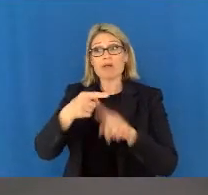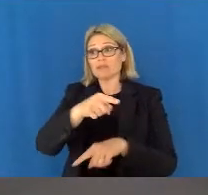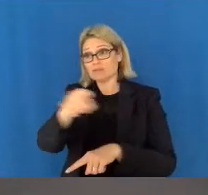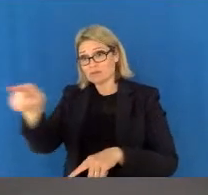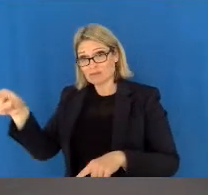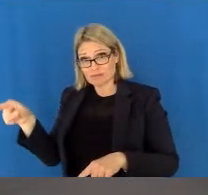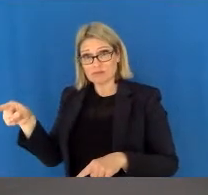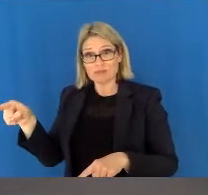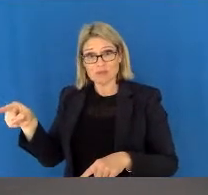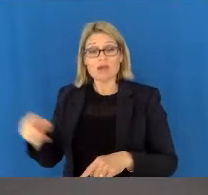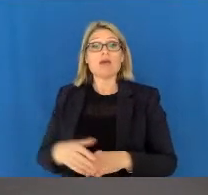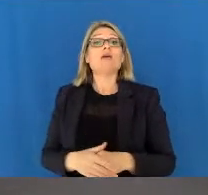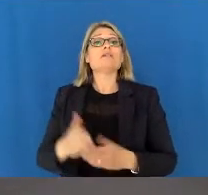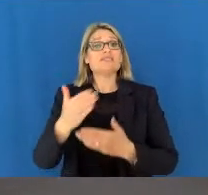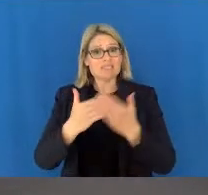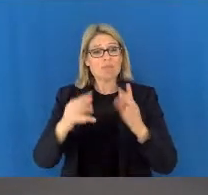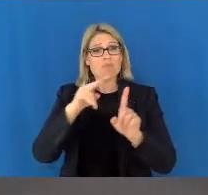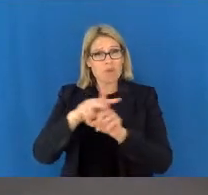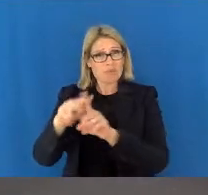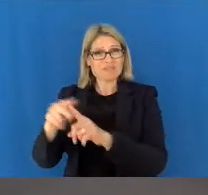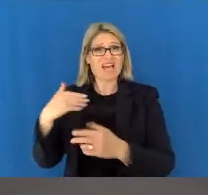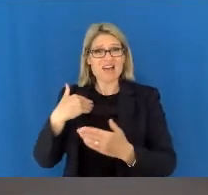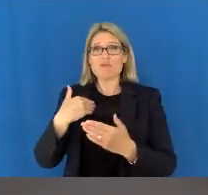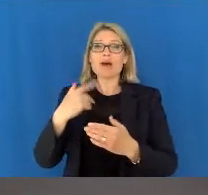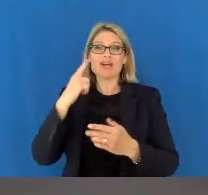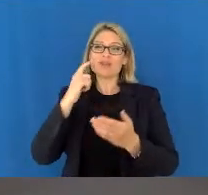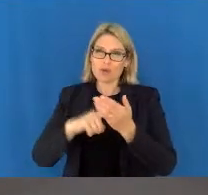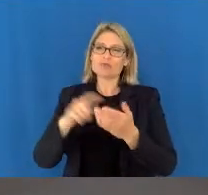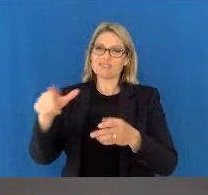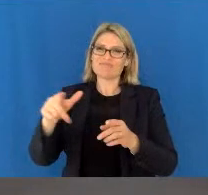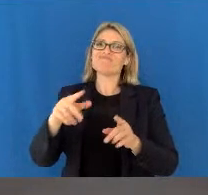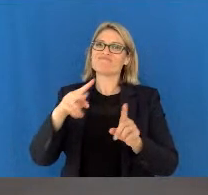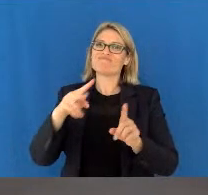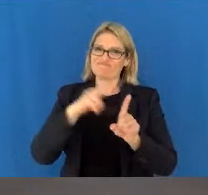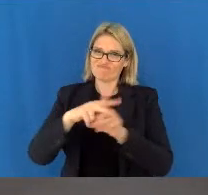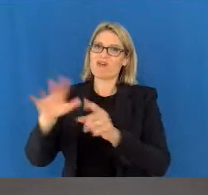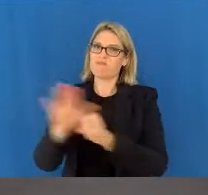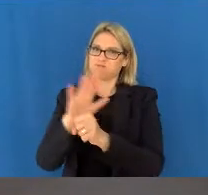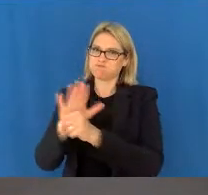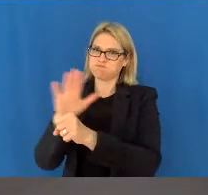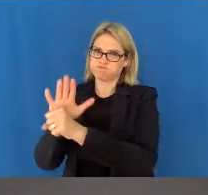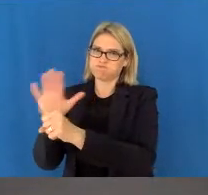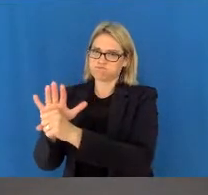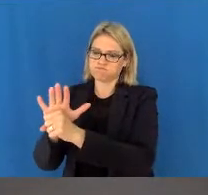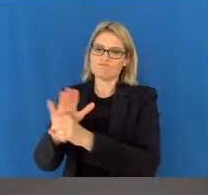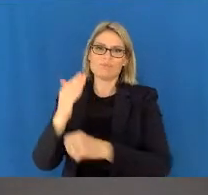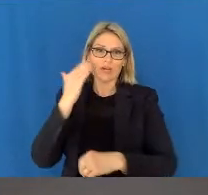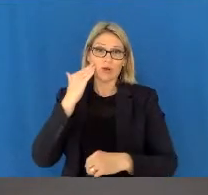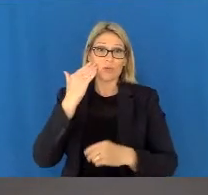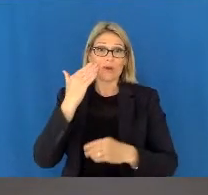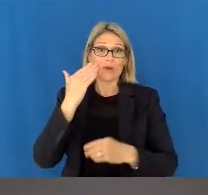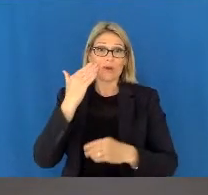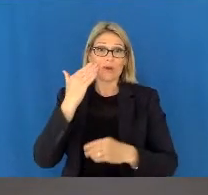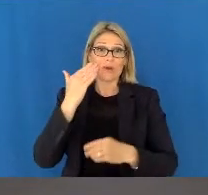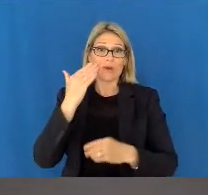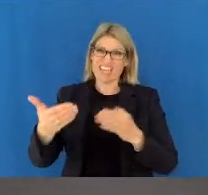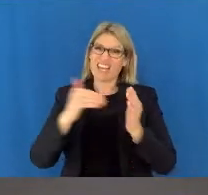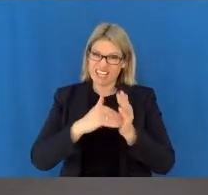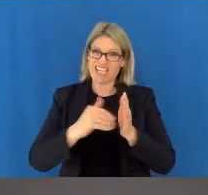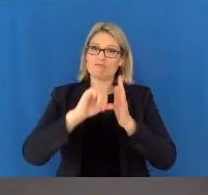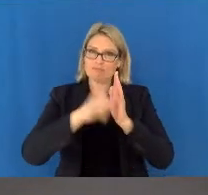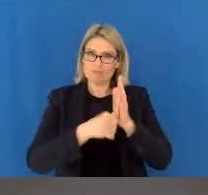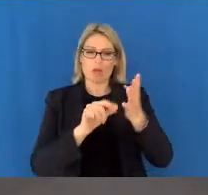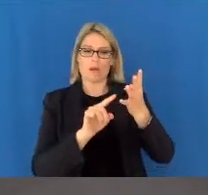that are available for AstraZeneca, and many clinics are now fully booked. And at this time, we do anticipate our next shipment of AstraZeneca to be in late